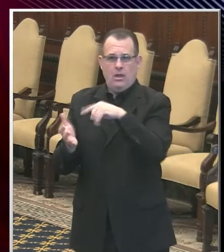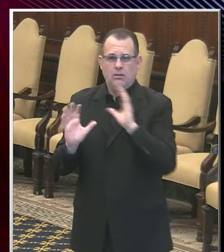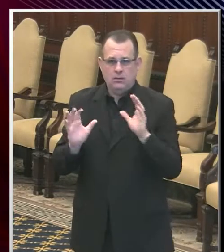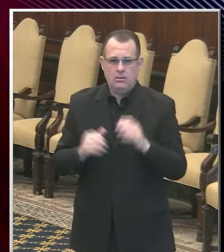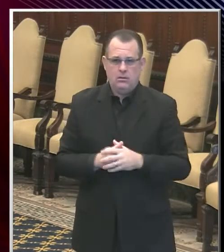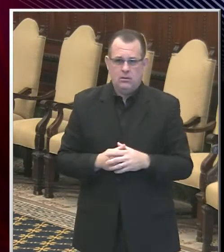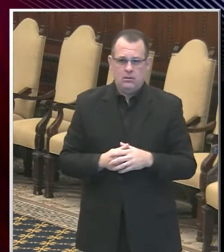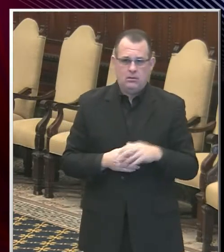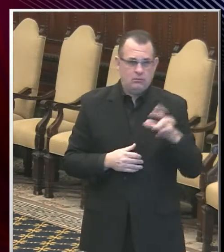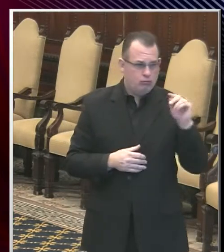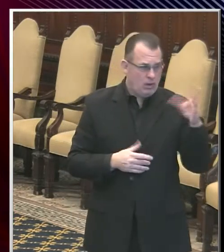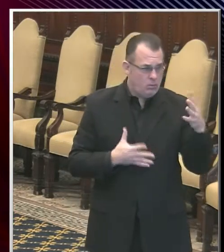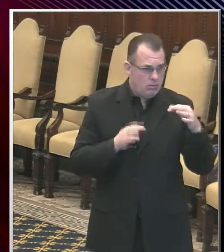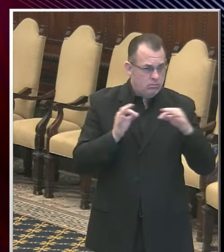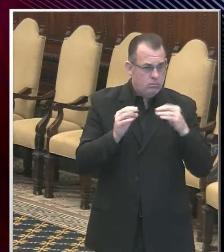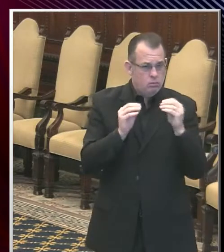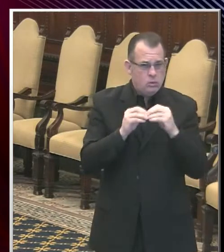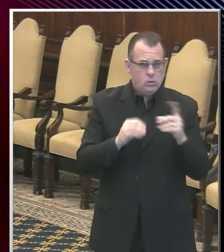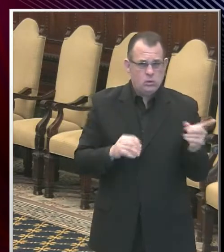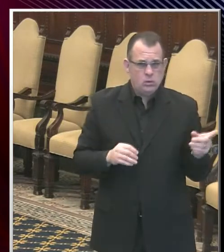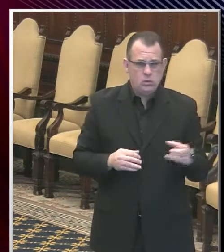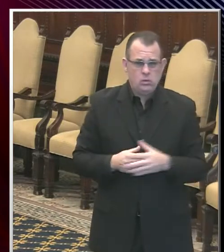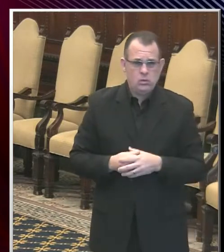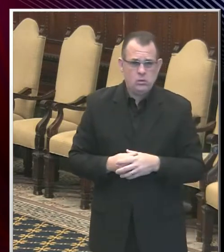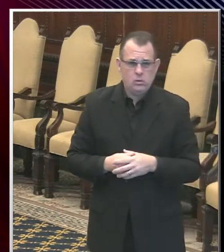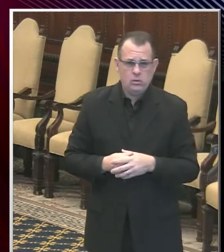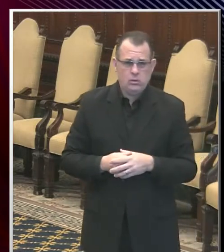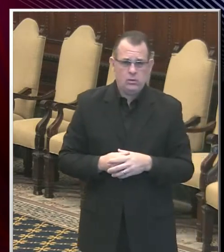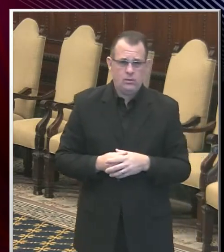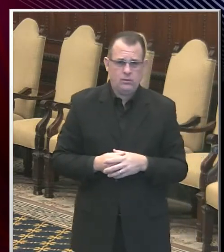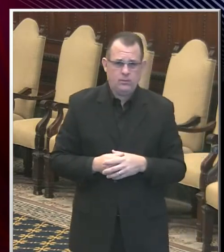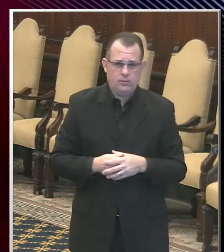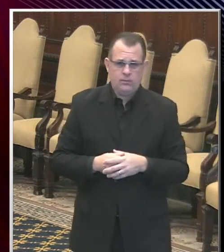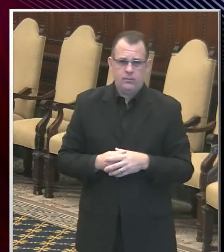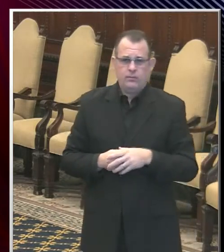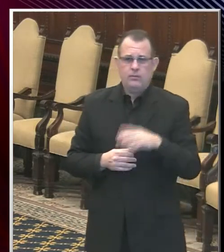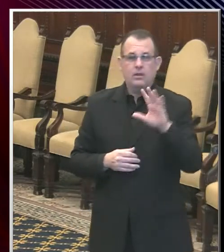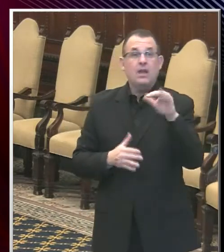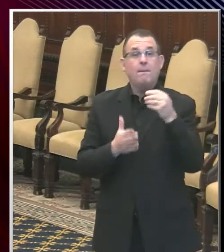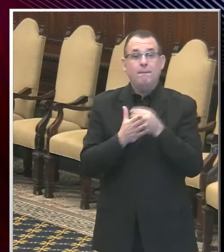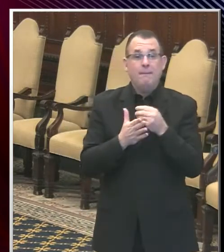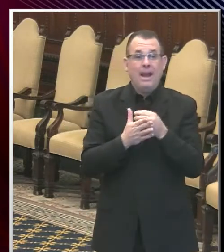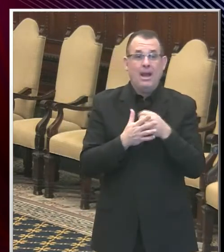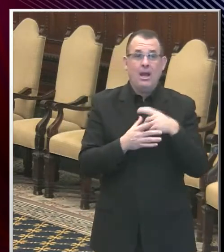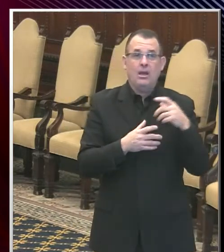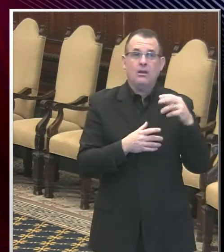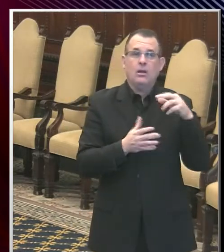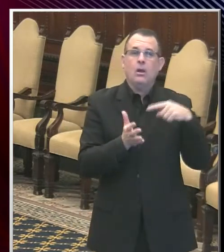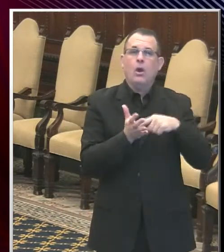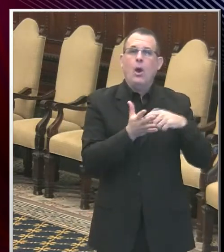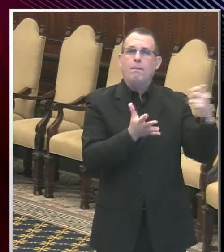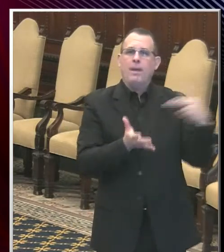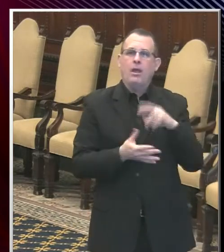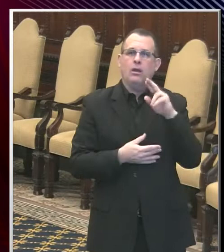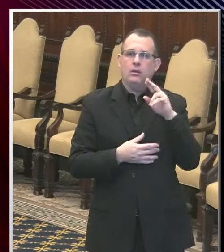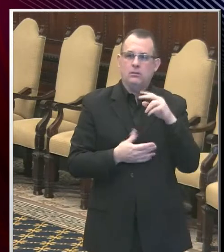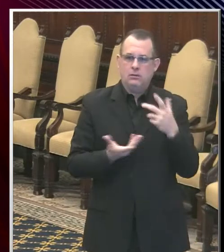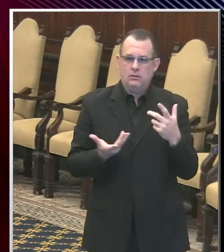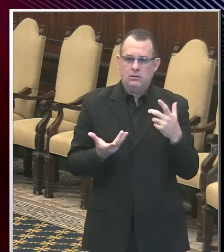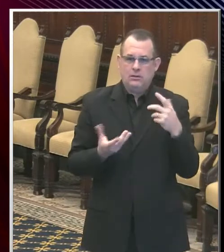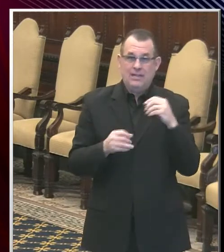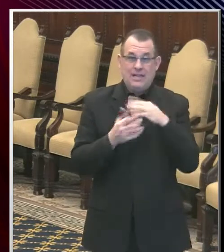bit? Yeah. What the CARES Act reimbursed is any cost that wasn't in our budget and is related